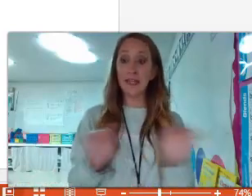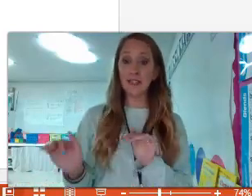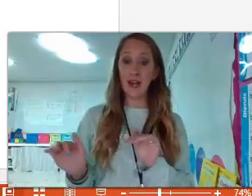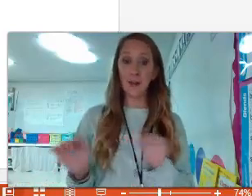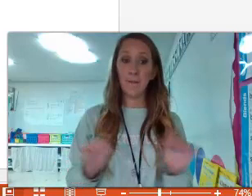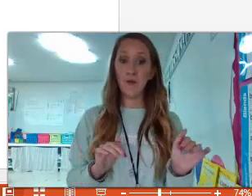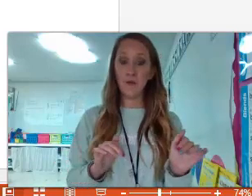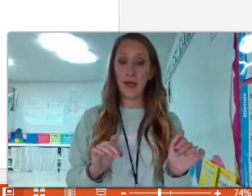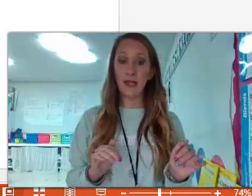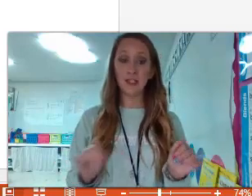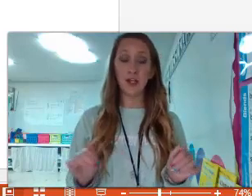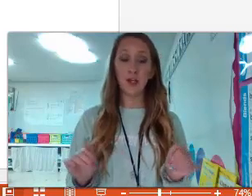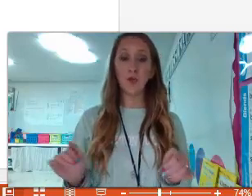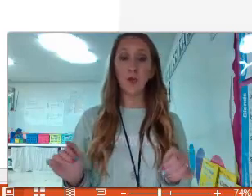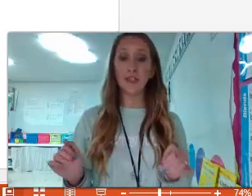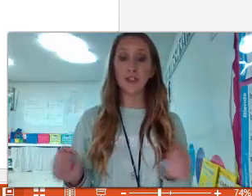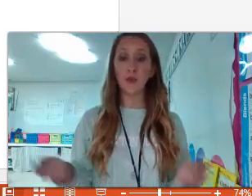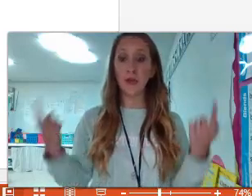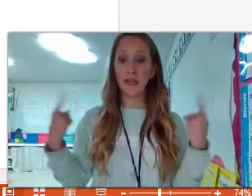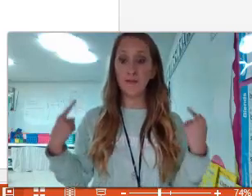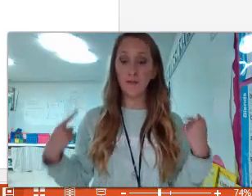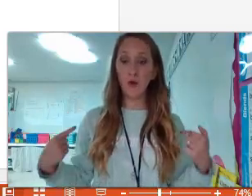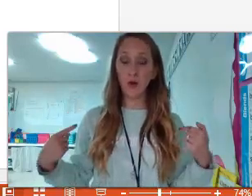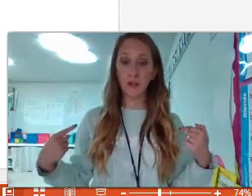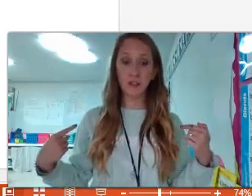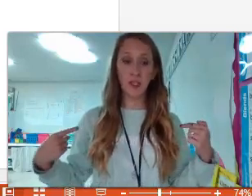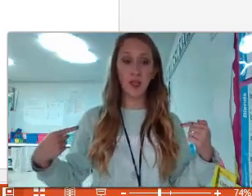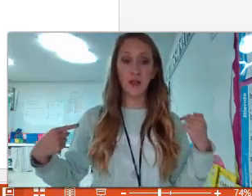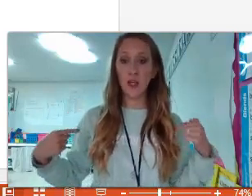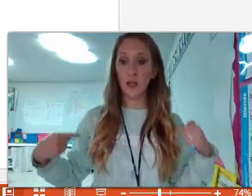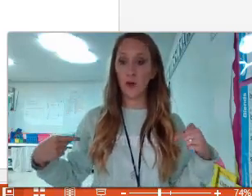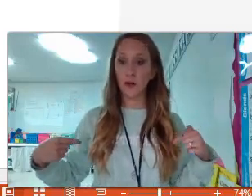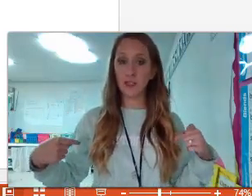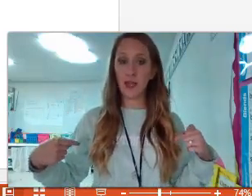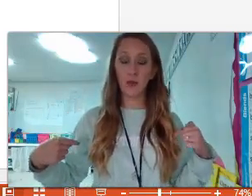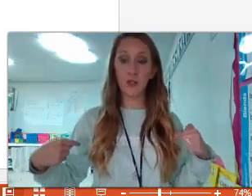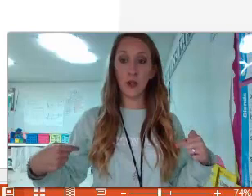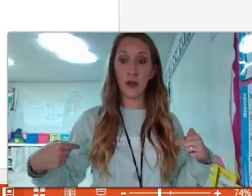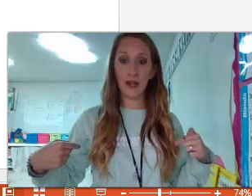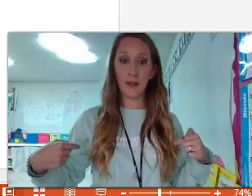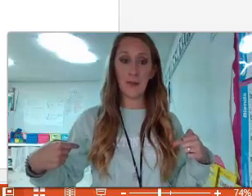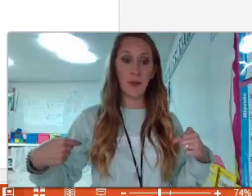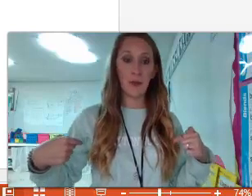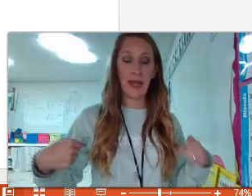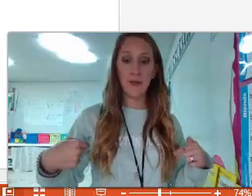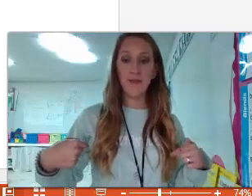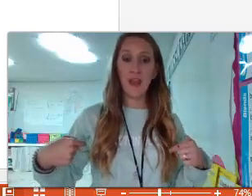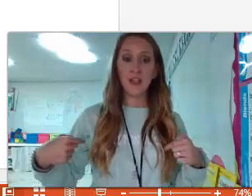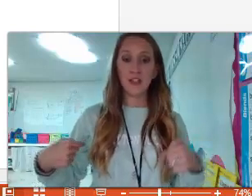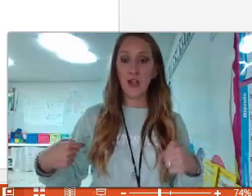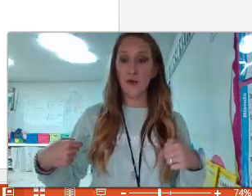the kinesthetic movement is a good way to reinforce the new words that we're learning.